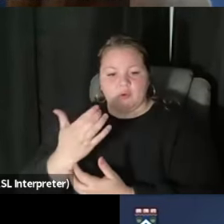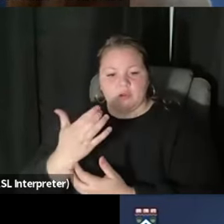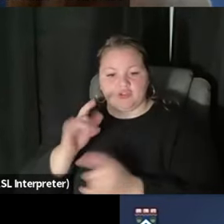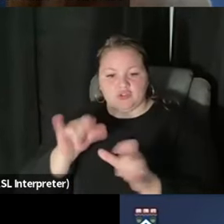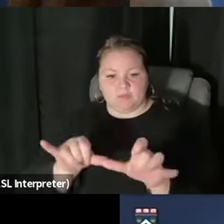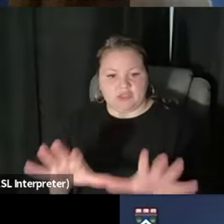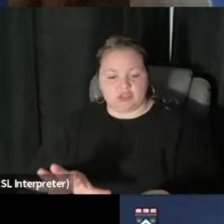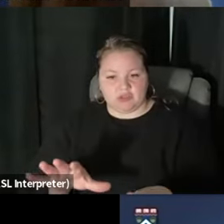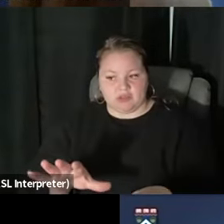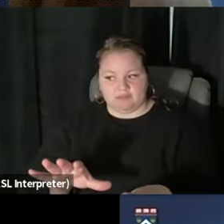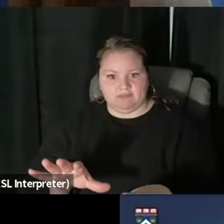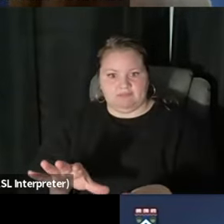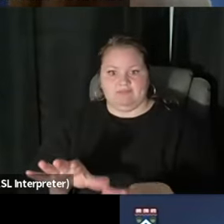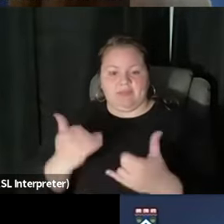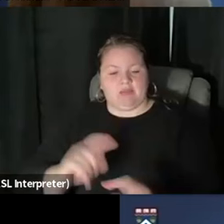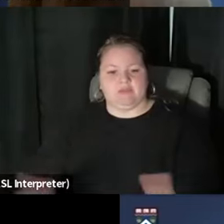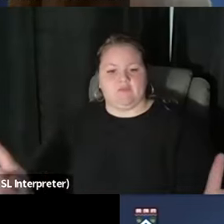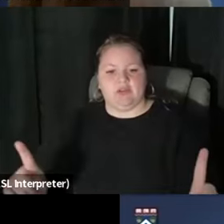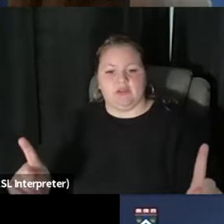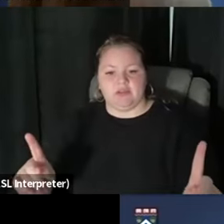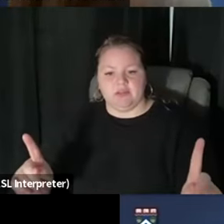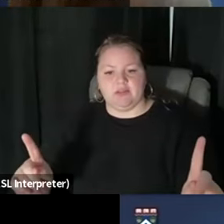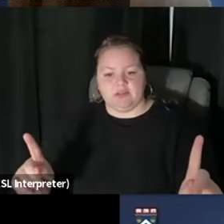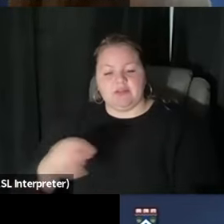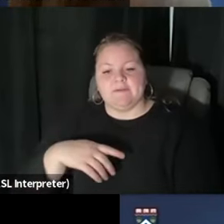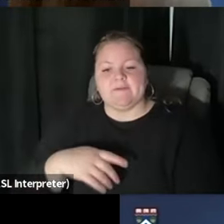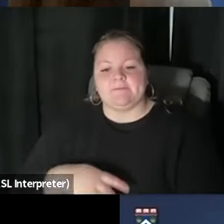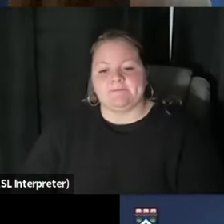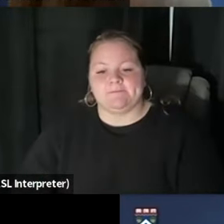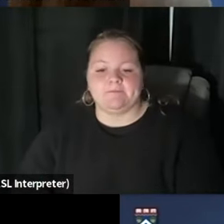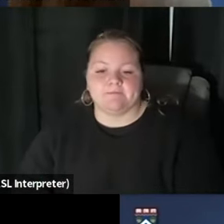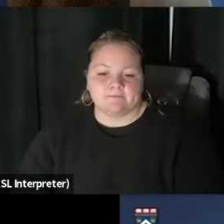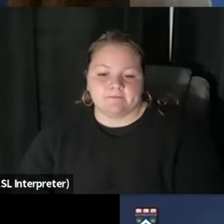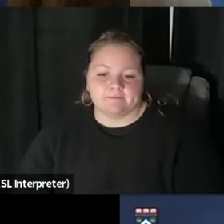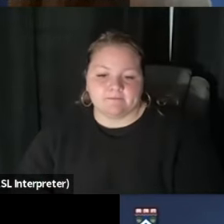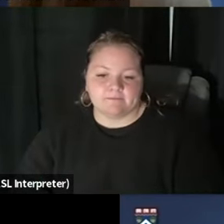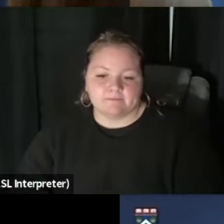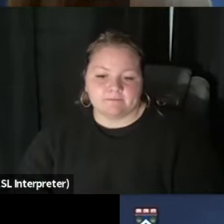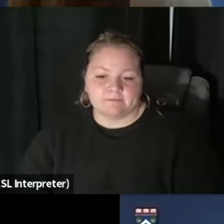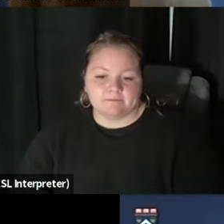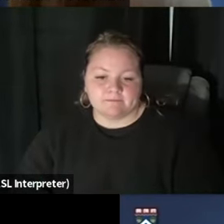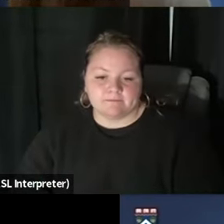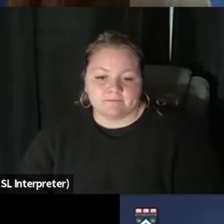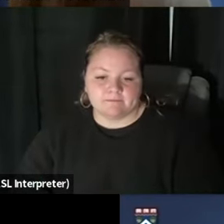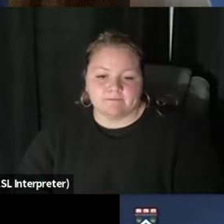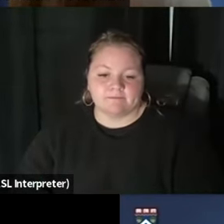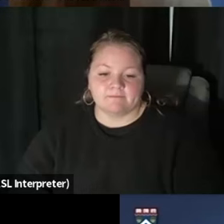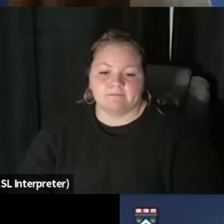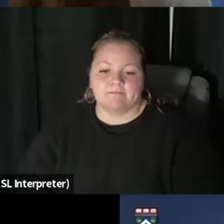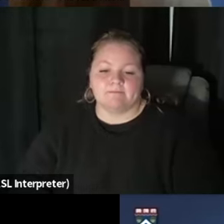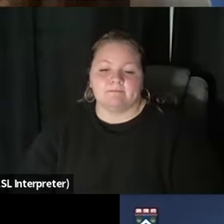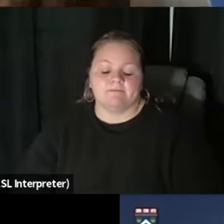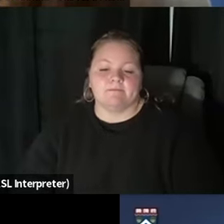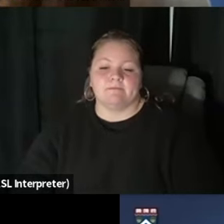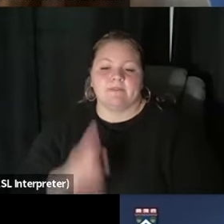and so quickly and so fast. And in order for us and to basically that stay